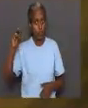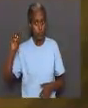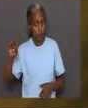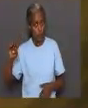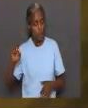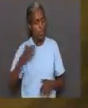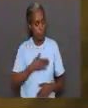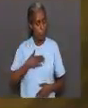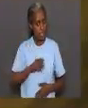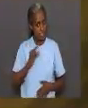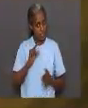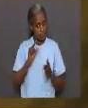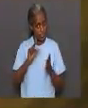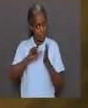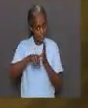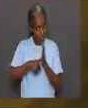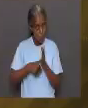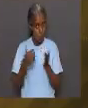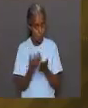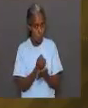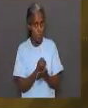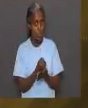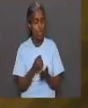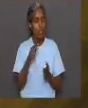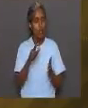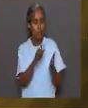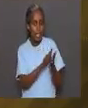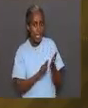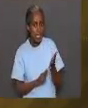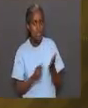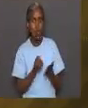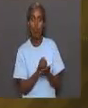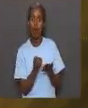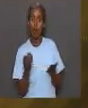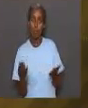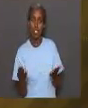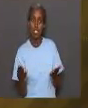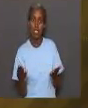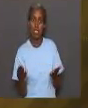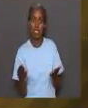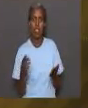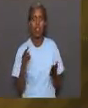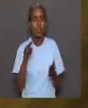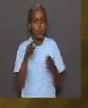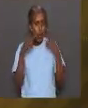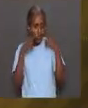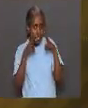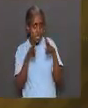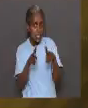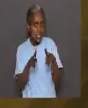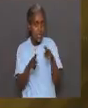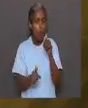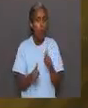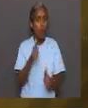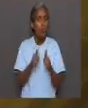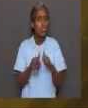Please take a moment to make a list of objects that you have seen